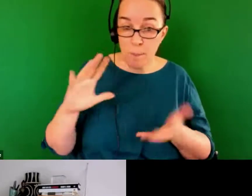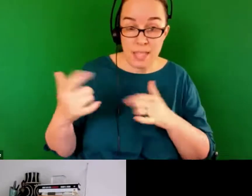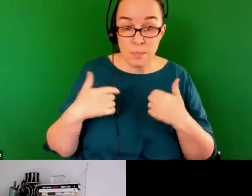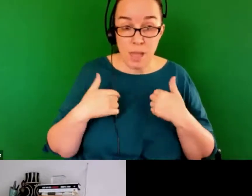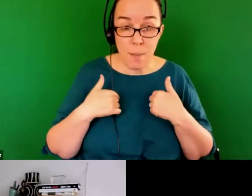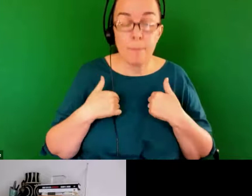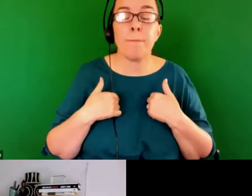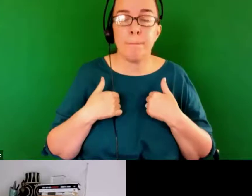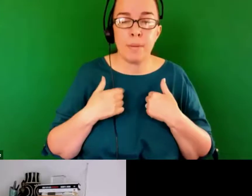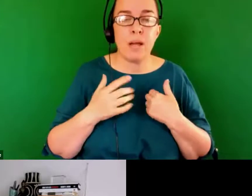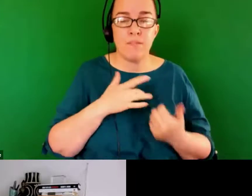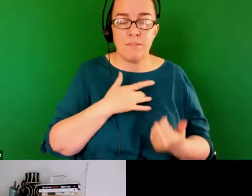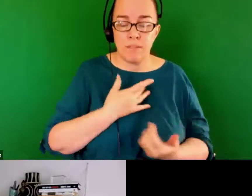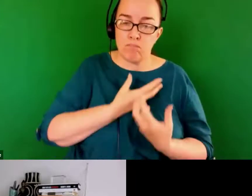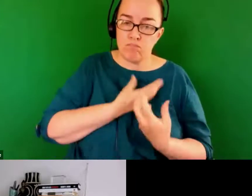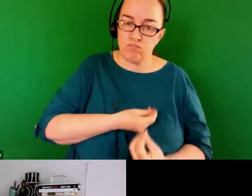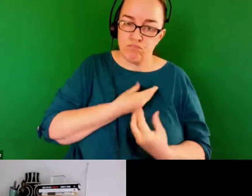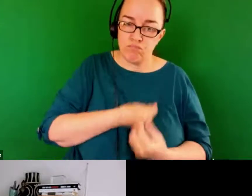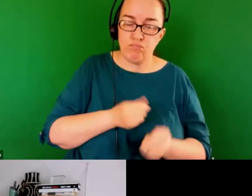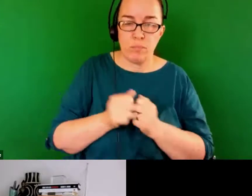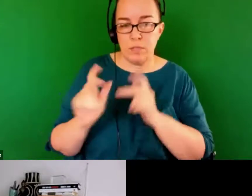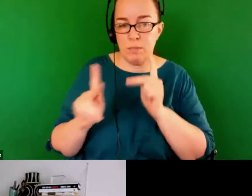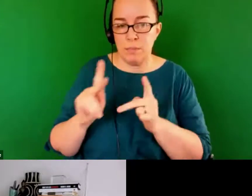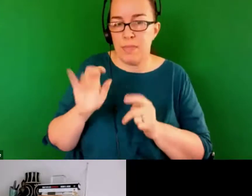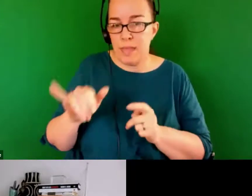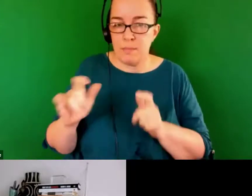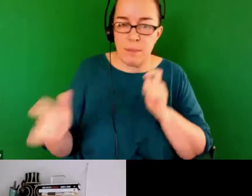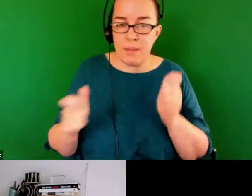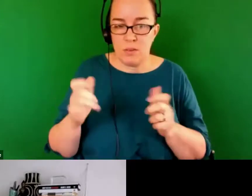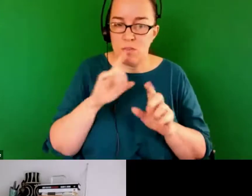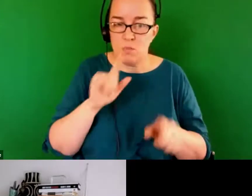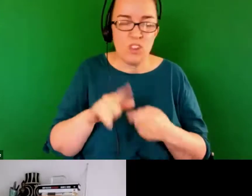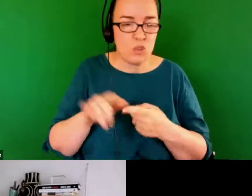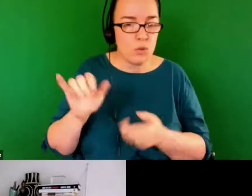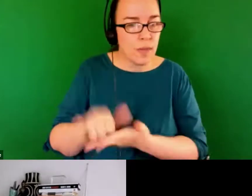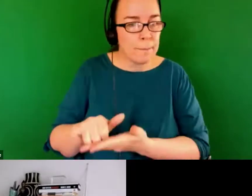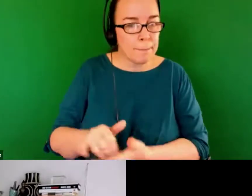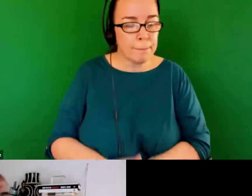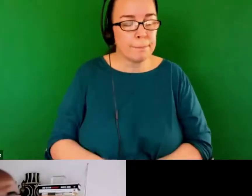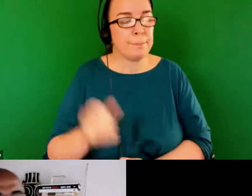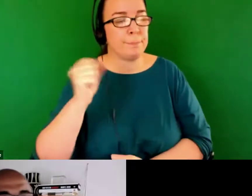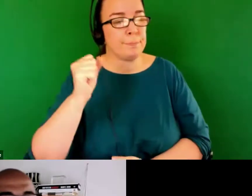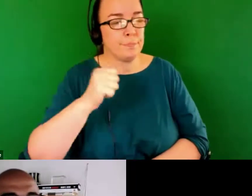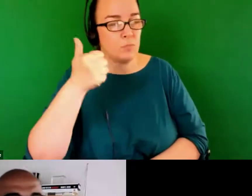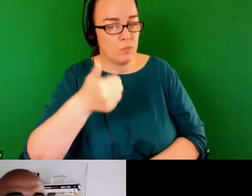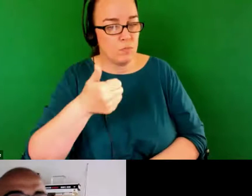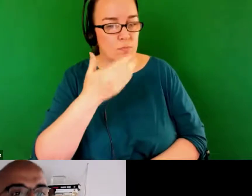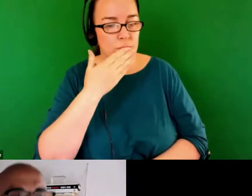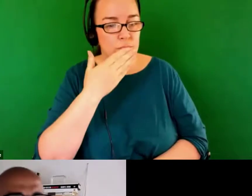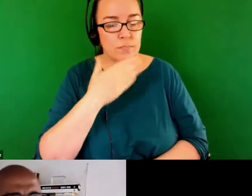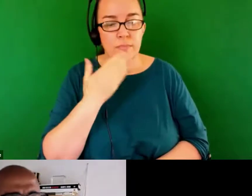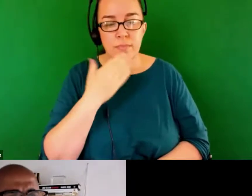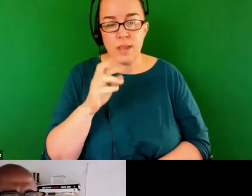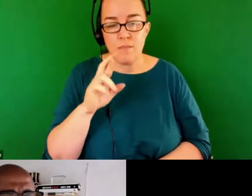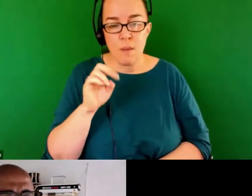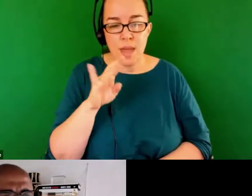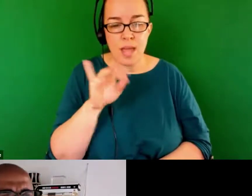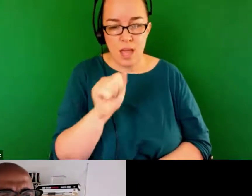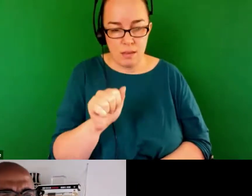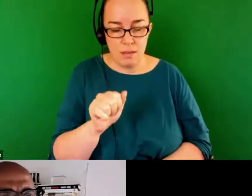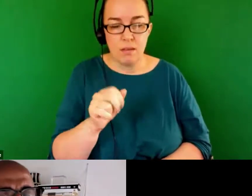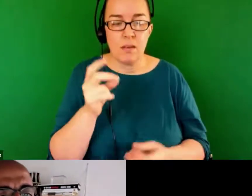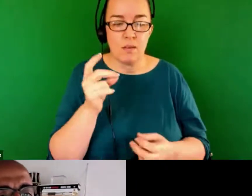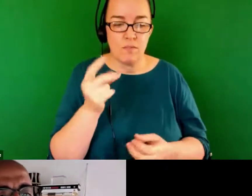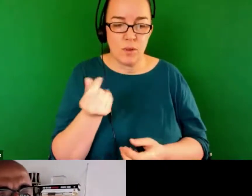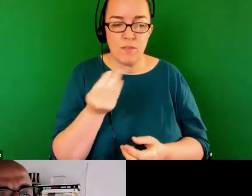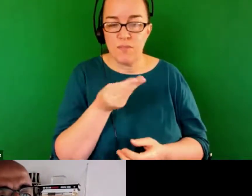just empathize with people. That's my biggest response for that. Great. Thank you, Rebecca. A couple of more quick